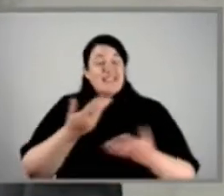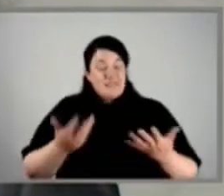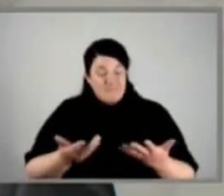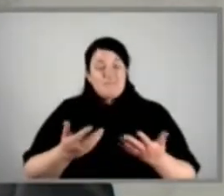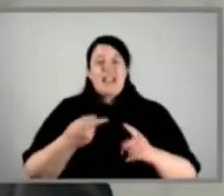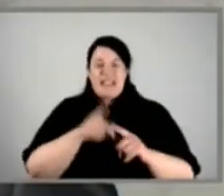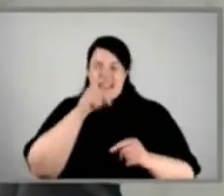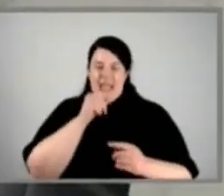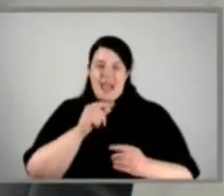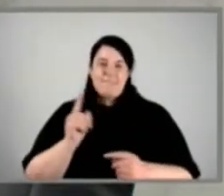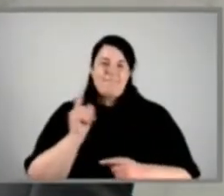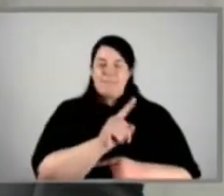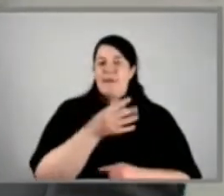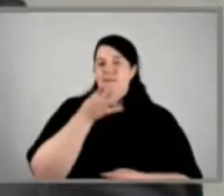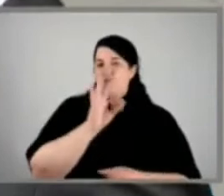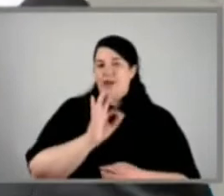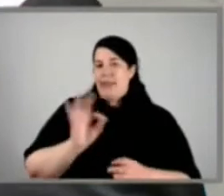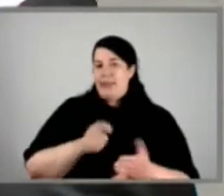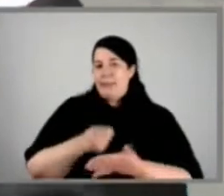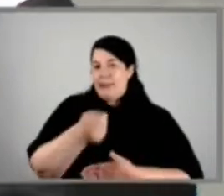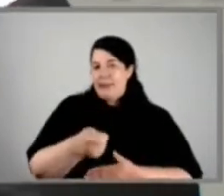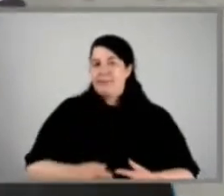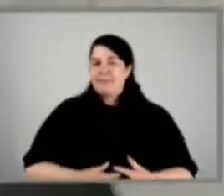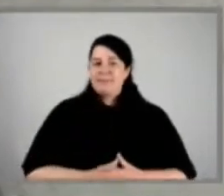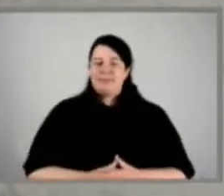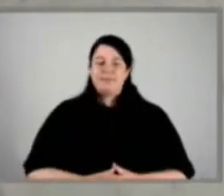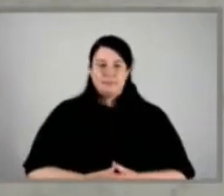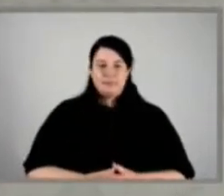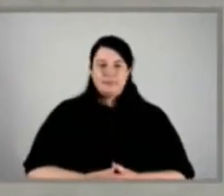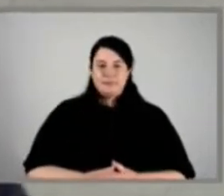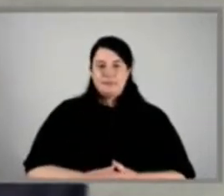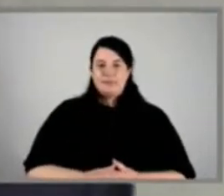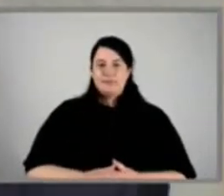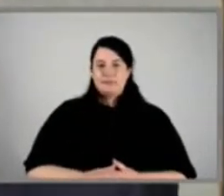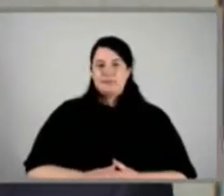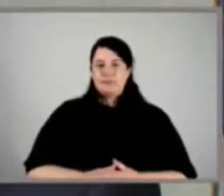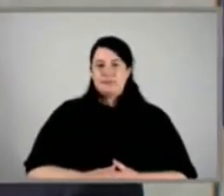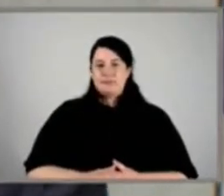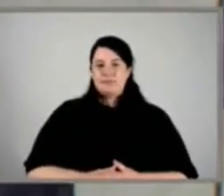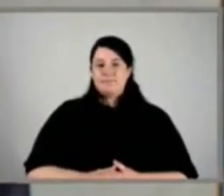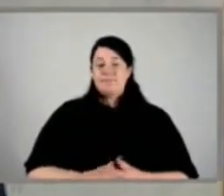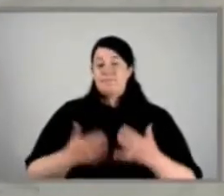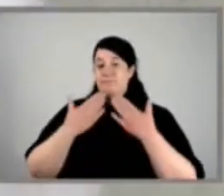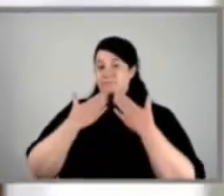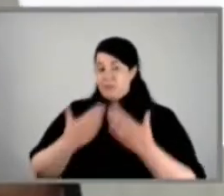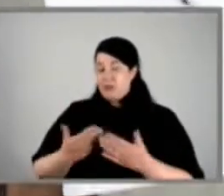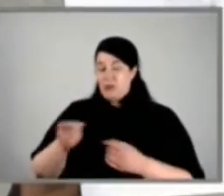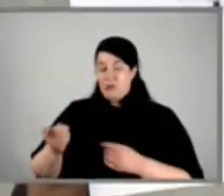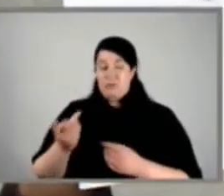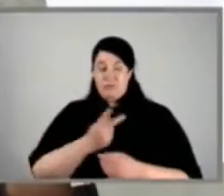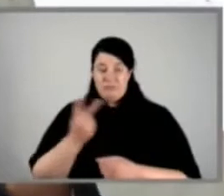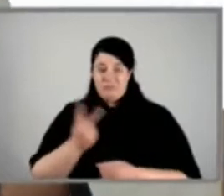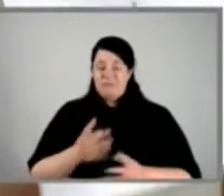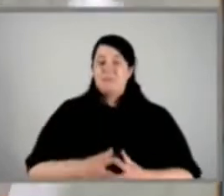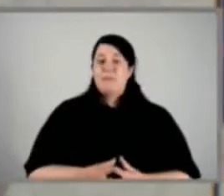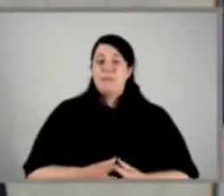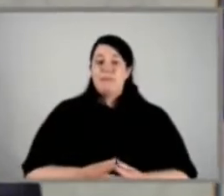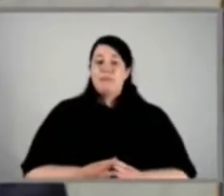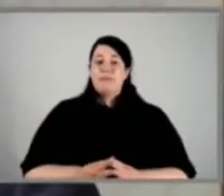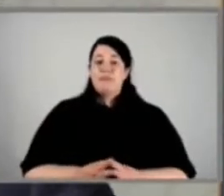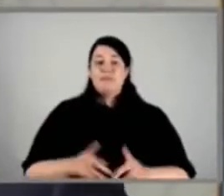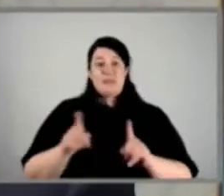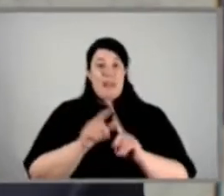talk about his excellent report. Thank you, Paul, and thank you, Prime Minister. So, as the Prime Minister said, we've